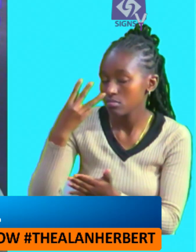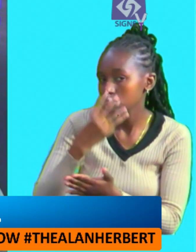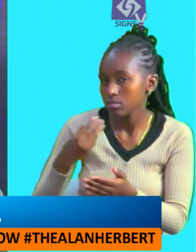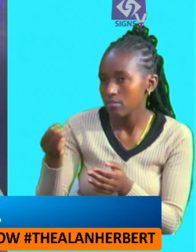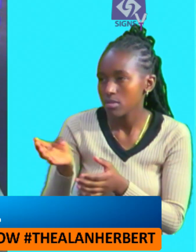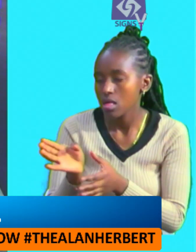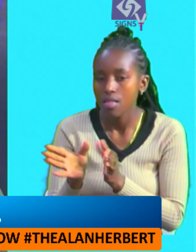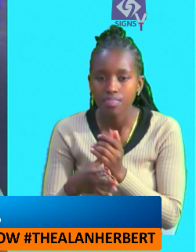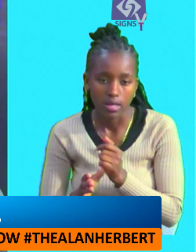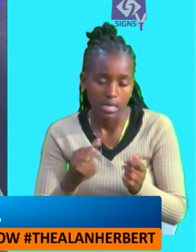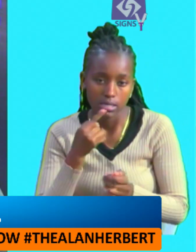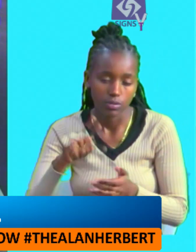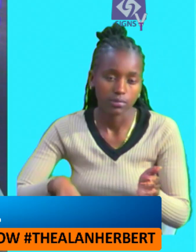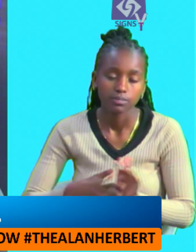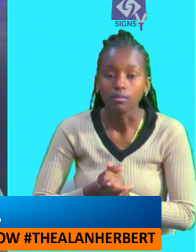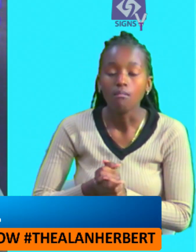nyuma anymore.